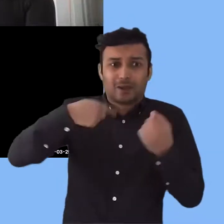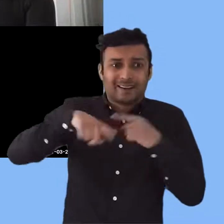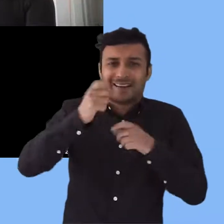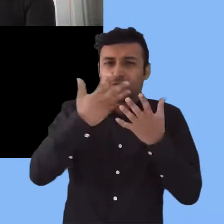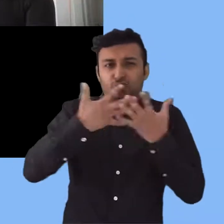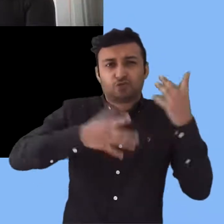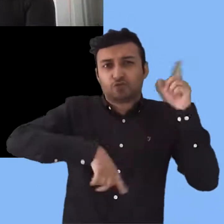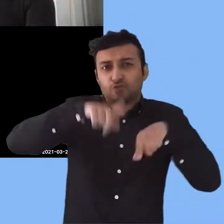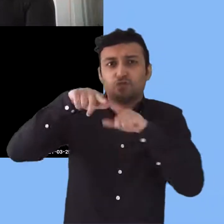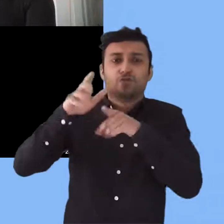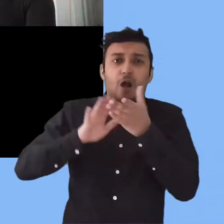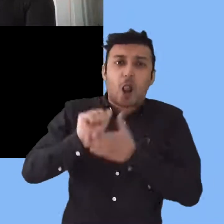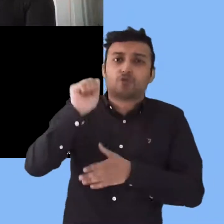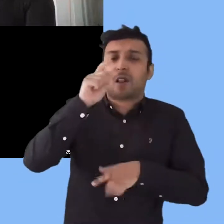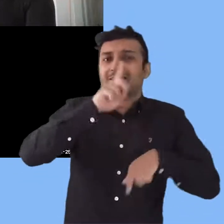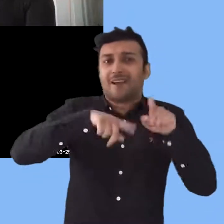diverse settings. So,